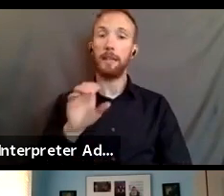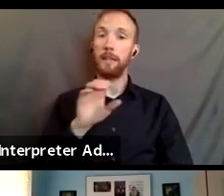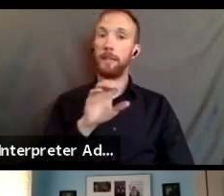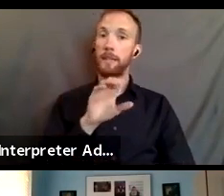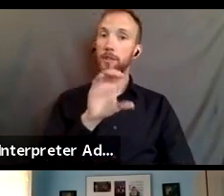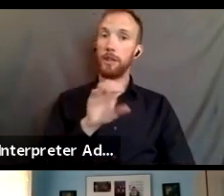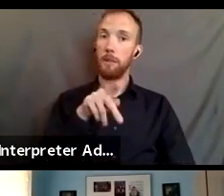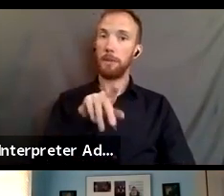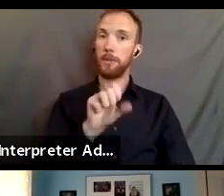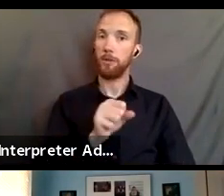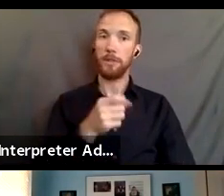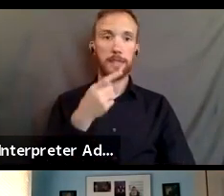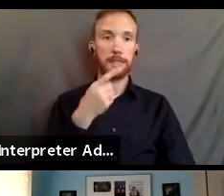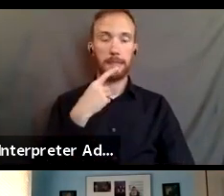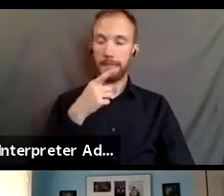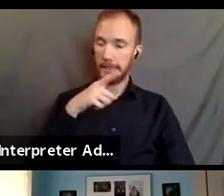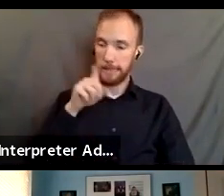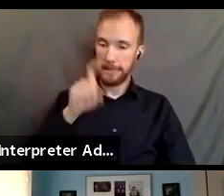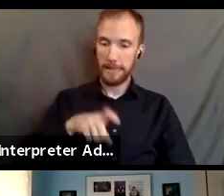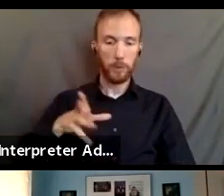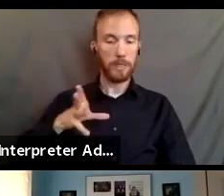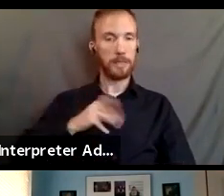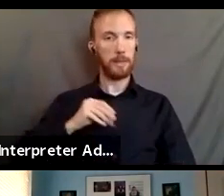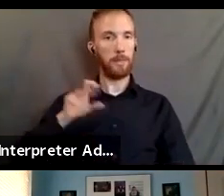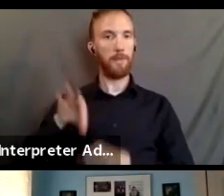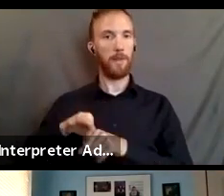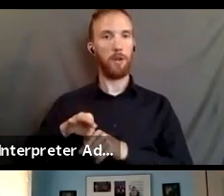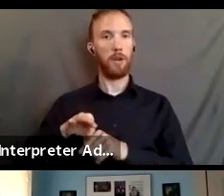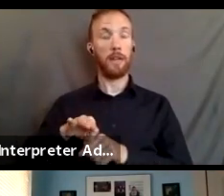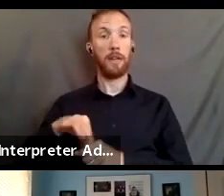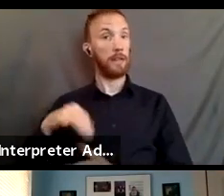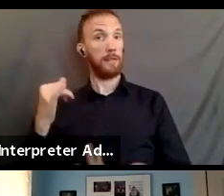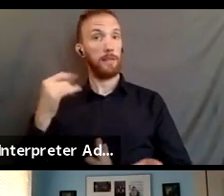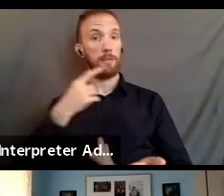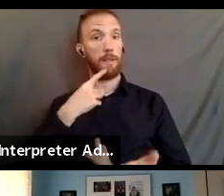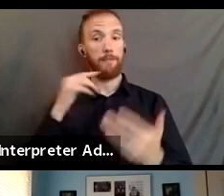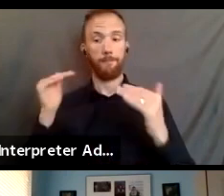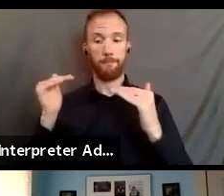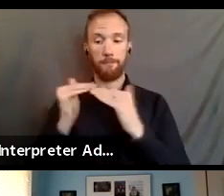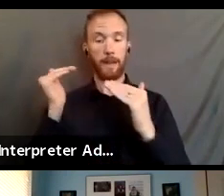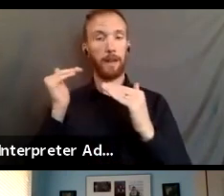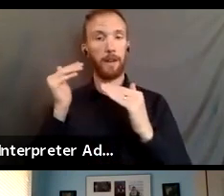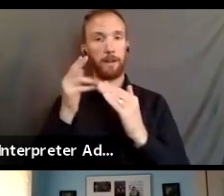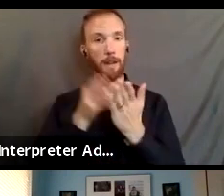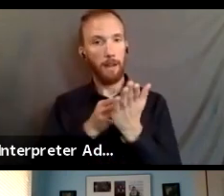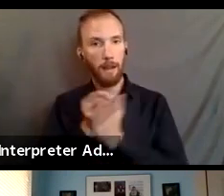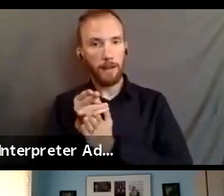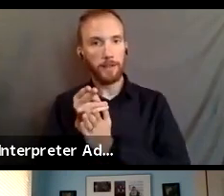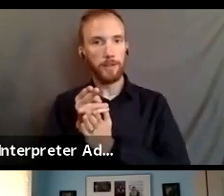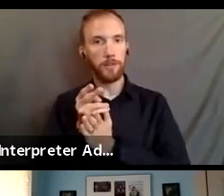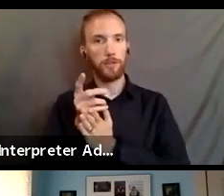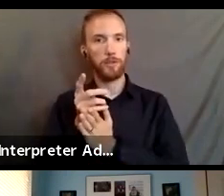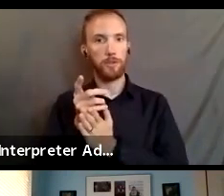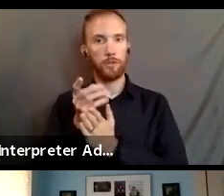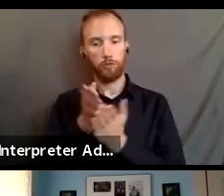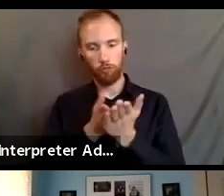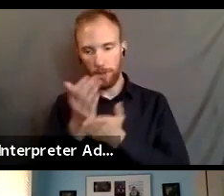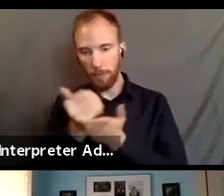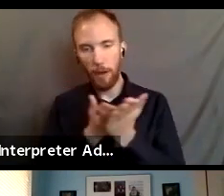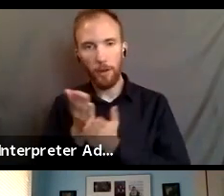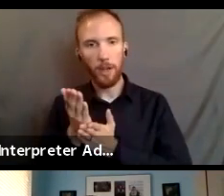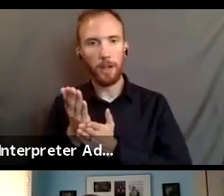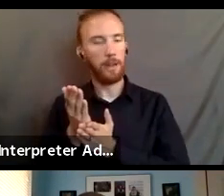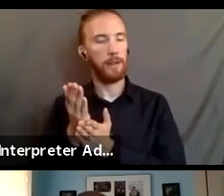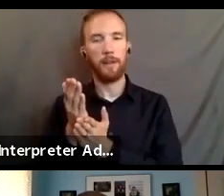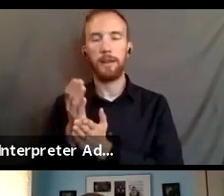they had to take that vote if we're being fair if we are being honest and we are being transparent chicago public schools needs